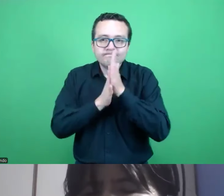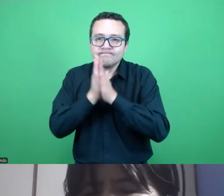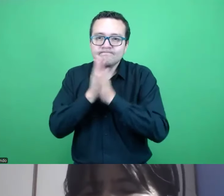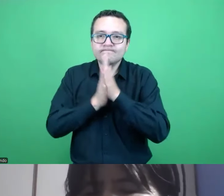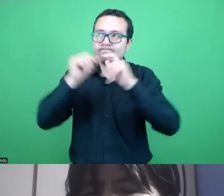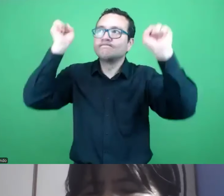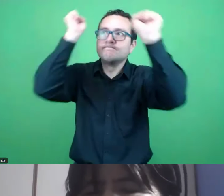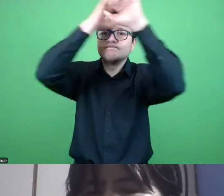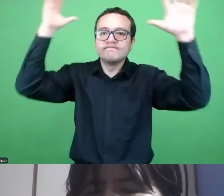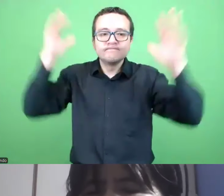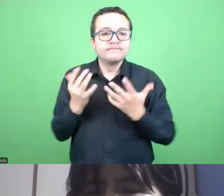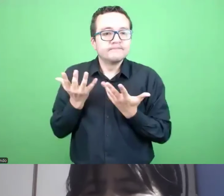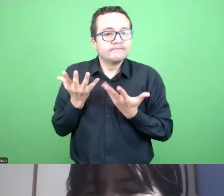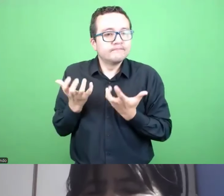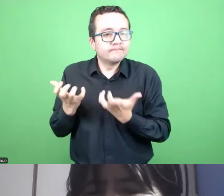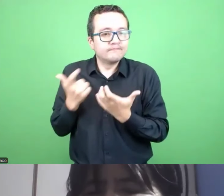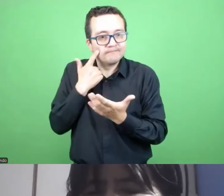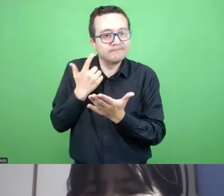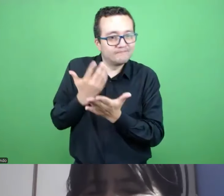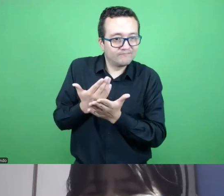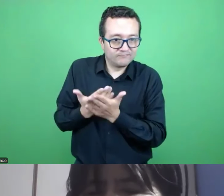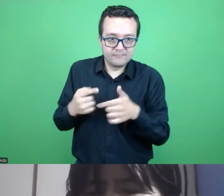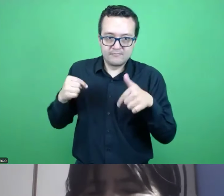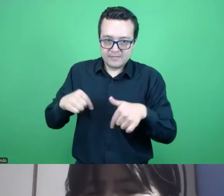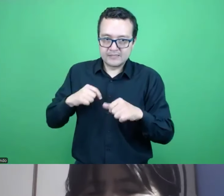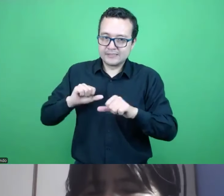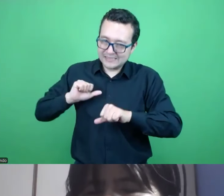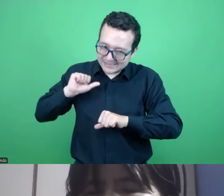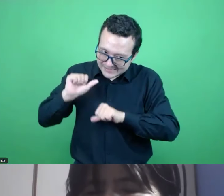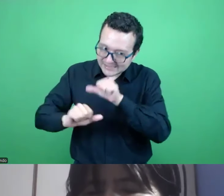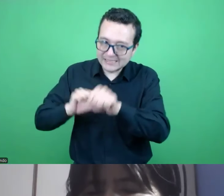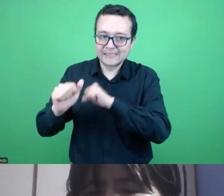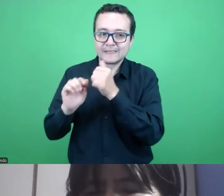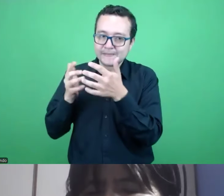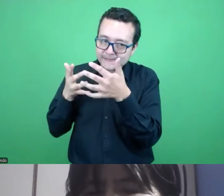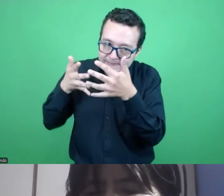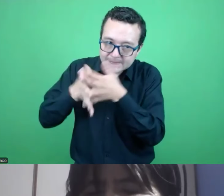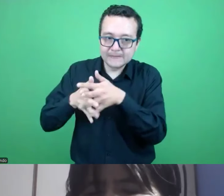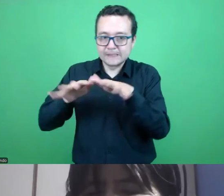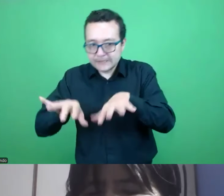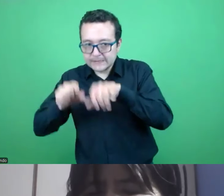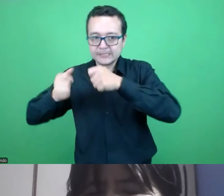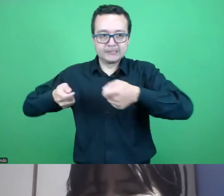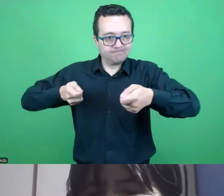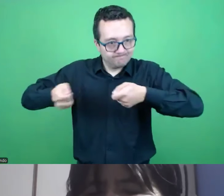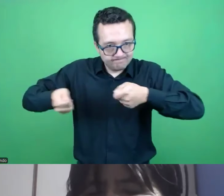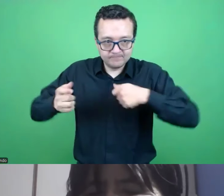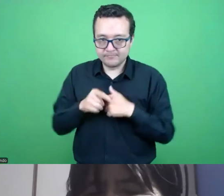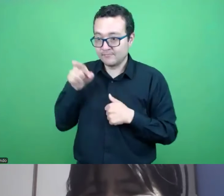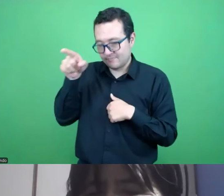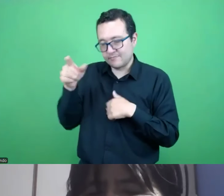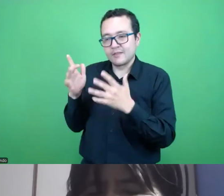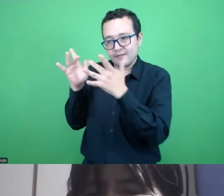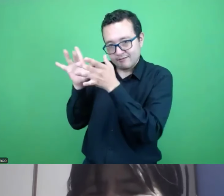dengan addressed, can adanya be komitmen-komitmen dengan facilitated negara. through Saya the yakin commitments kita given yang by paling the tahu country. I situasi yang kita believe, butuhkan again, untuk kita only